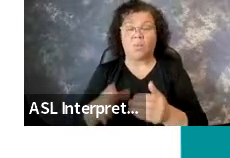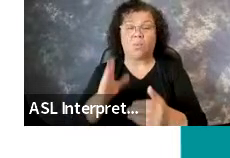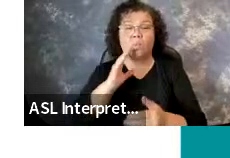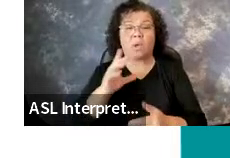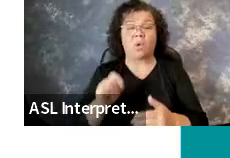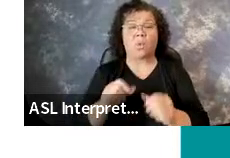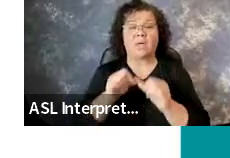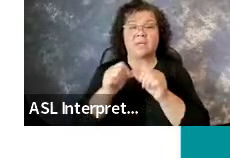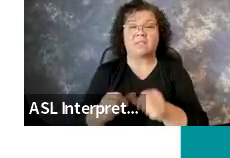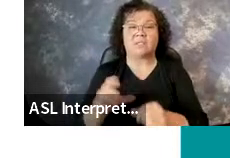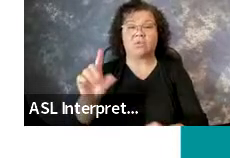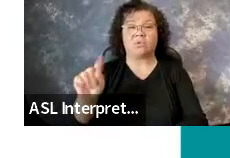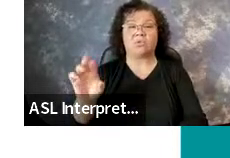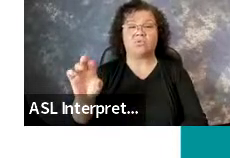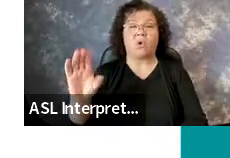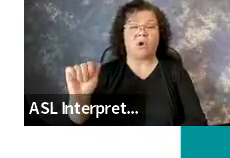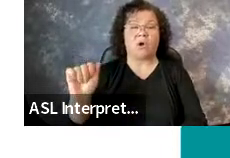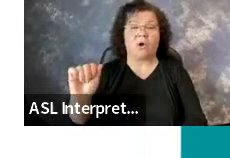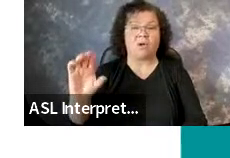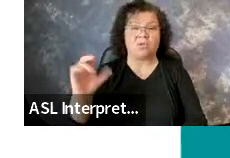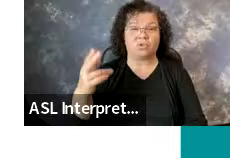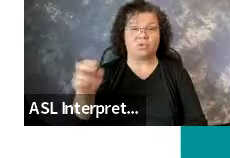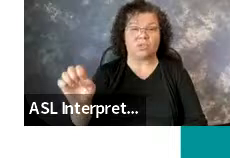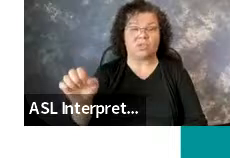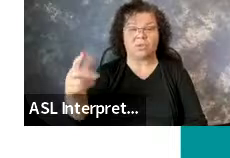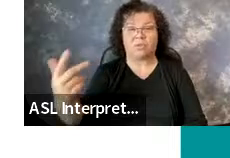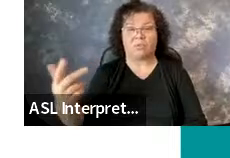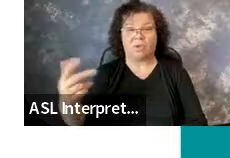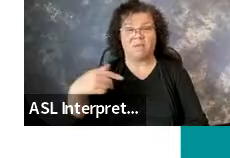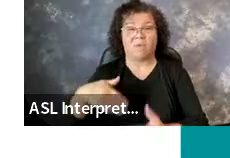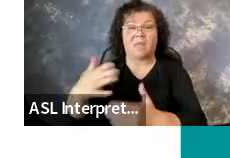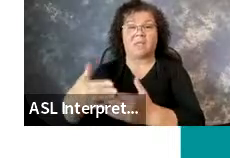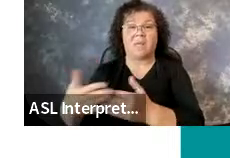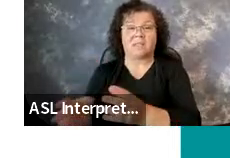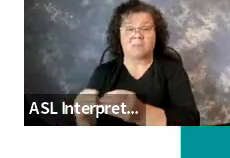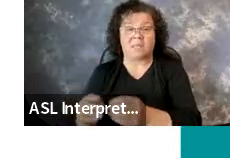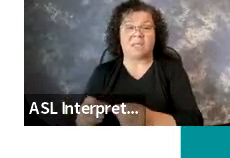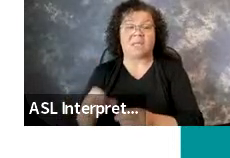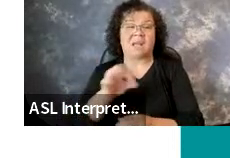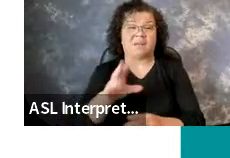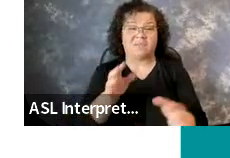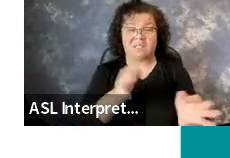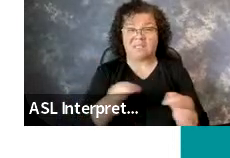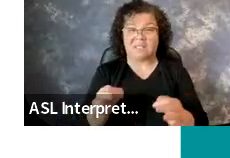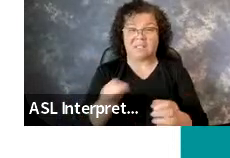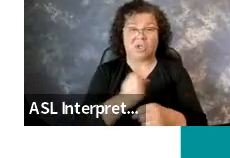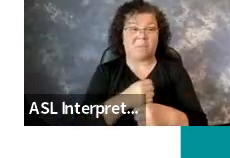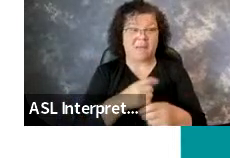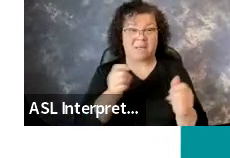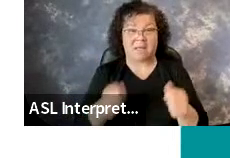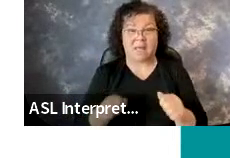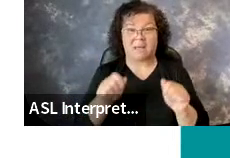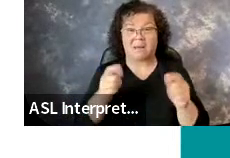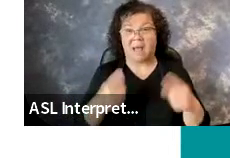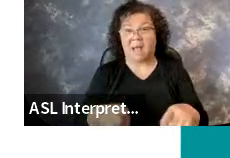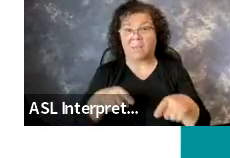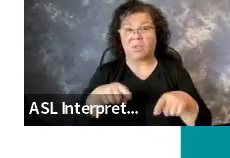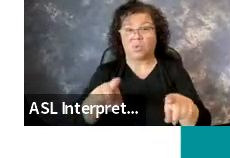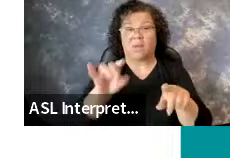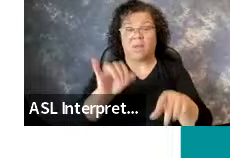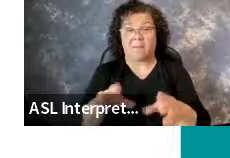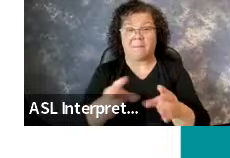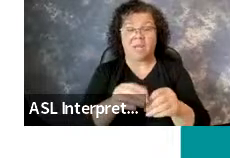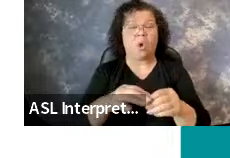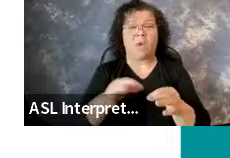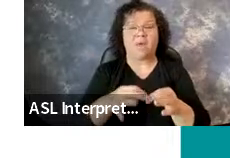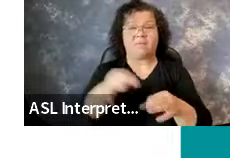next one. And then everything will kind of move from there. So whether decision making is able to happen in that meeting or we need to move it to the